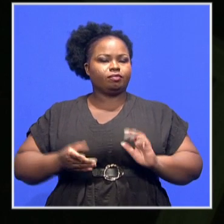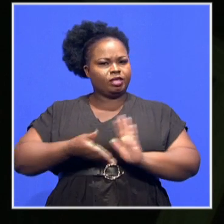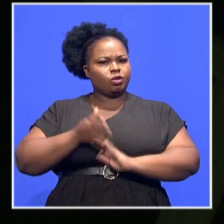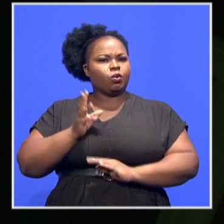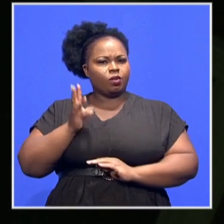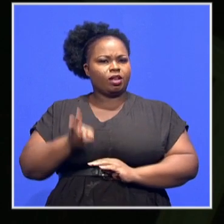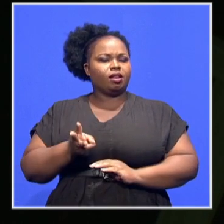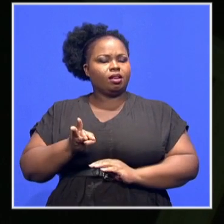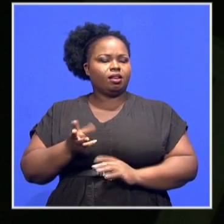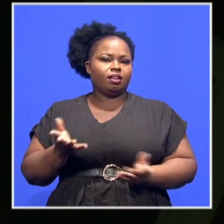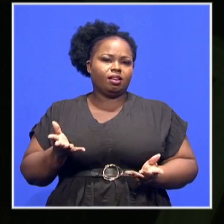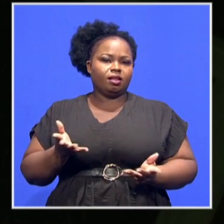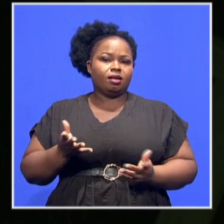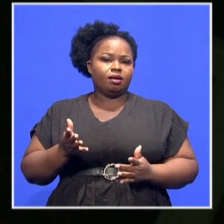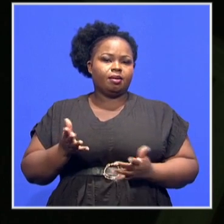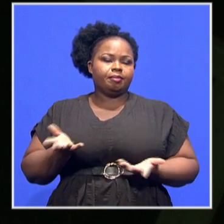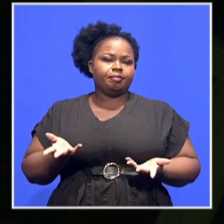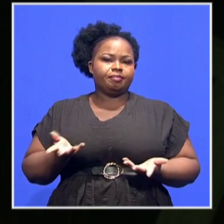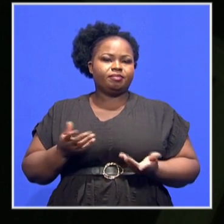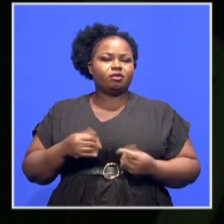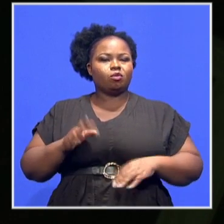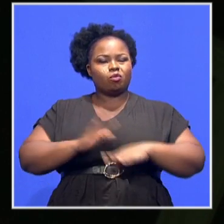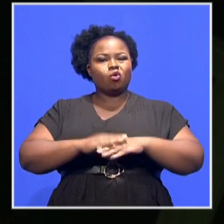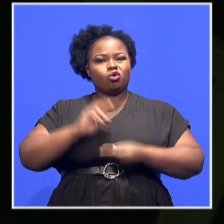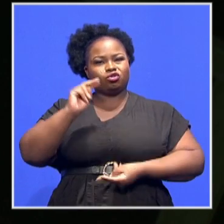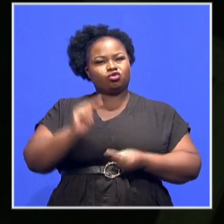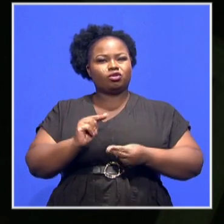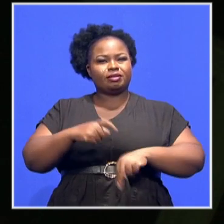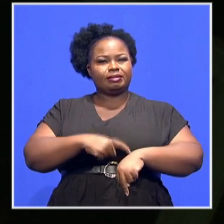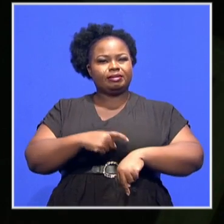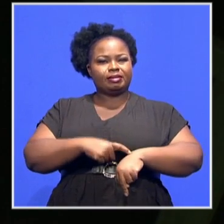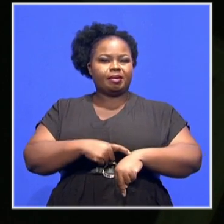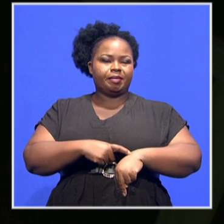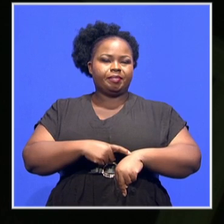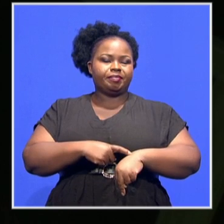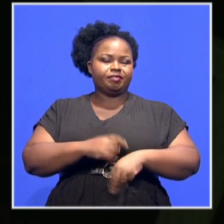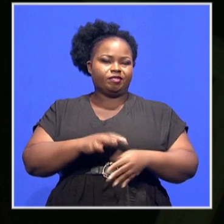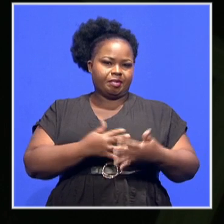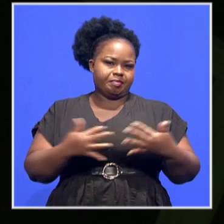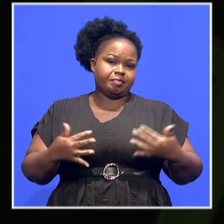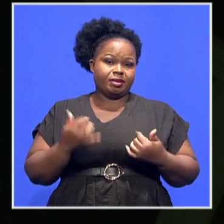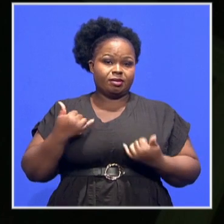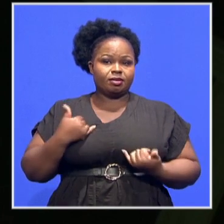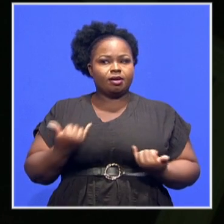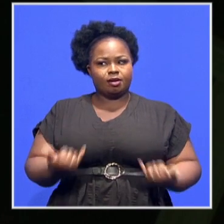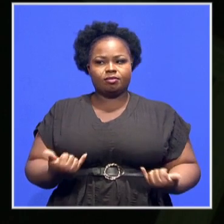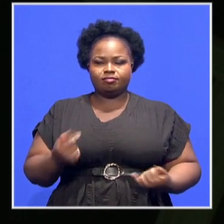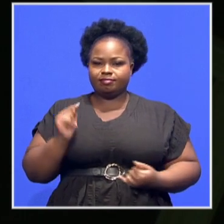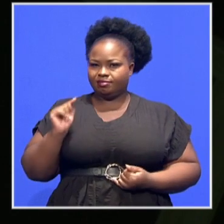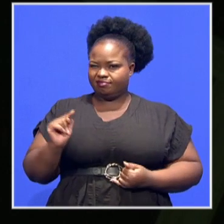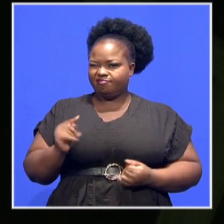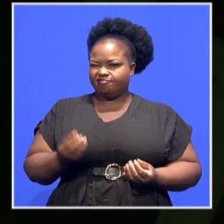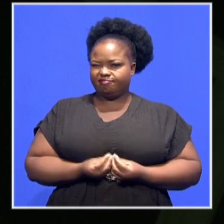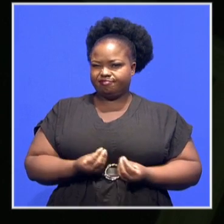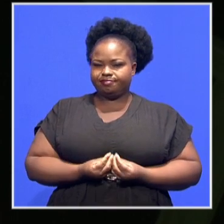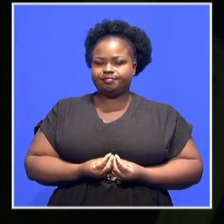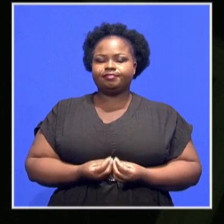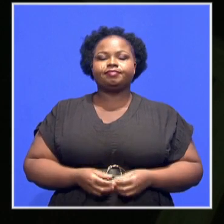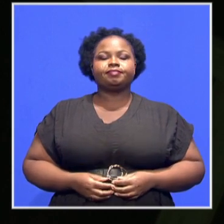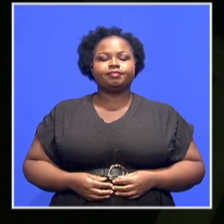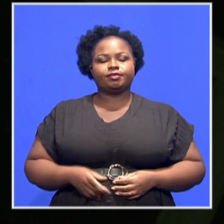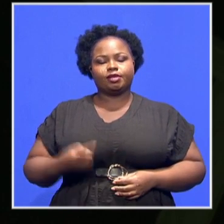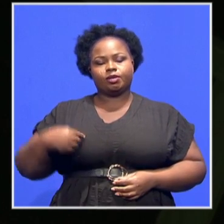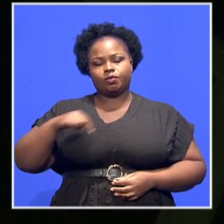has added much shorter time frames. And this is something that we would like the